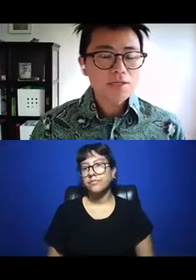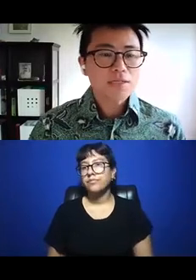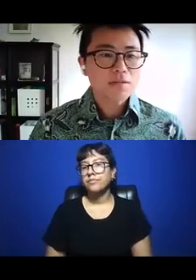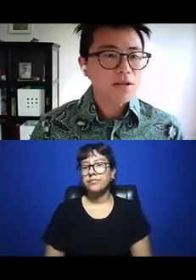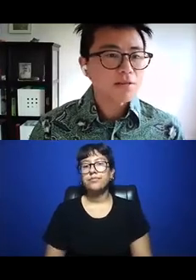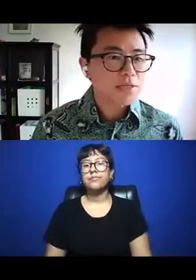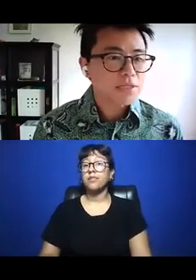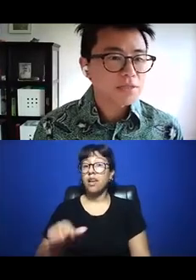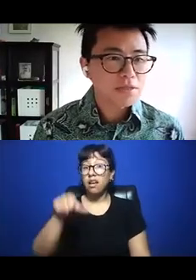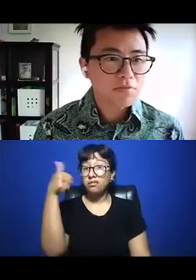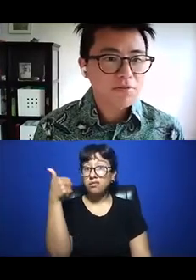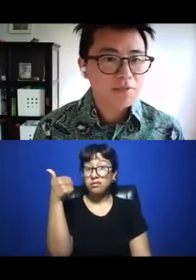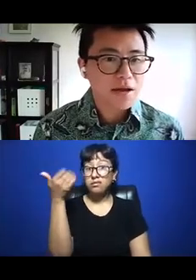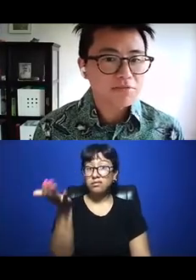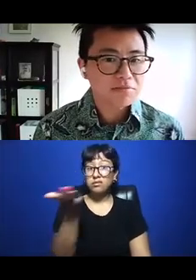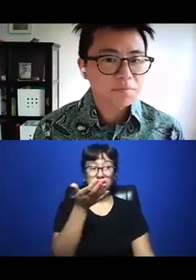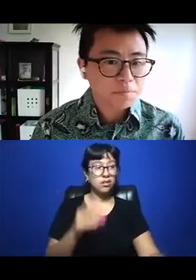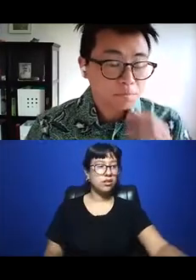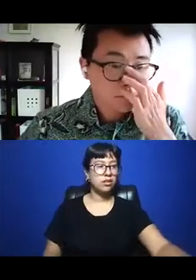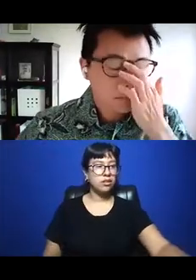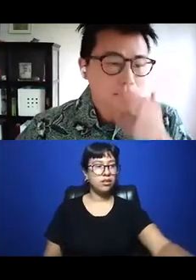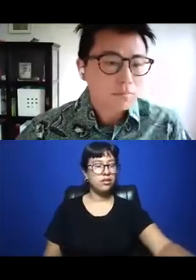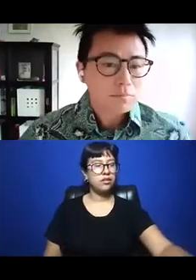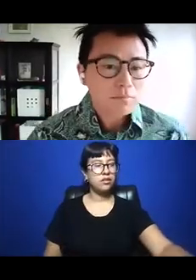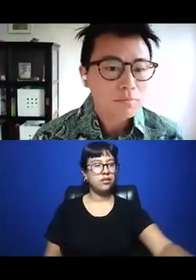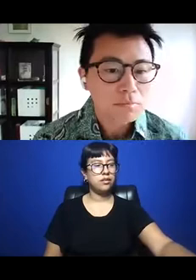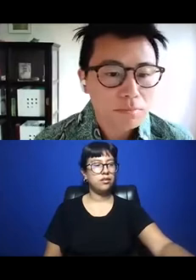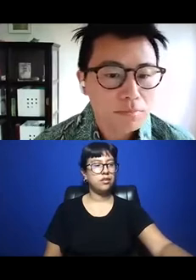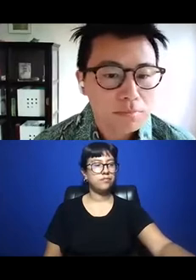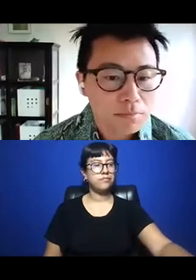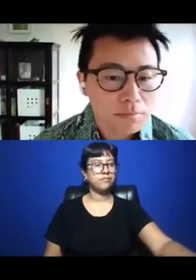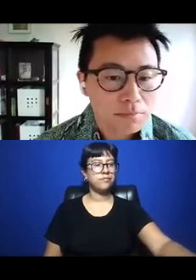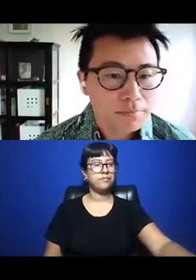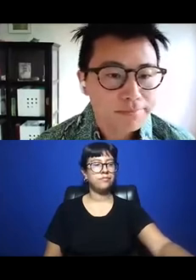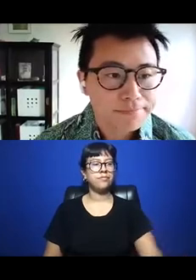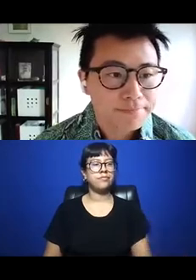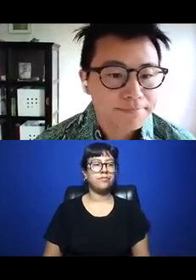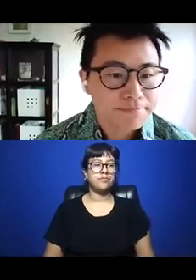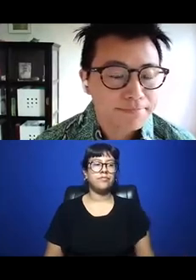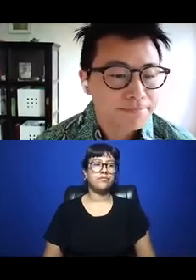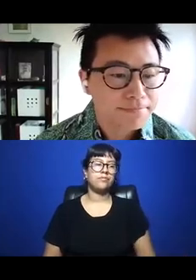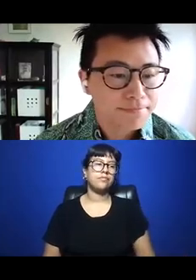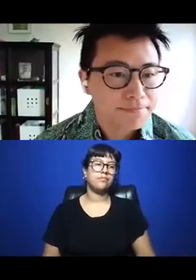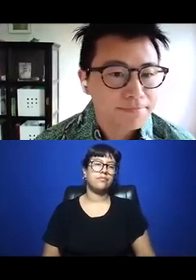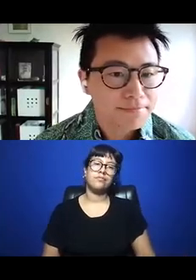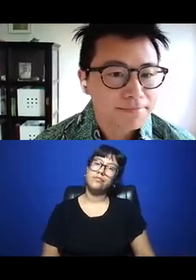What else? What other questions do folks have?